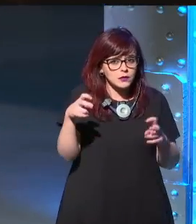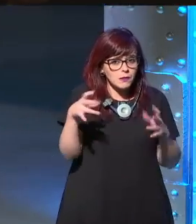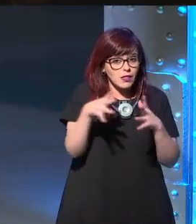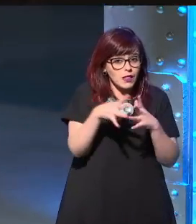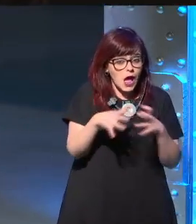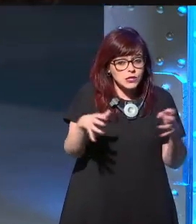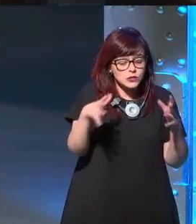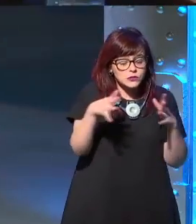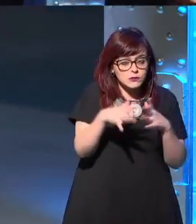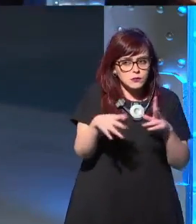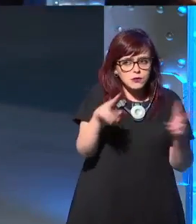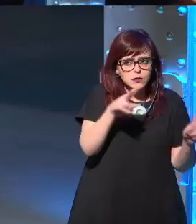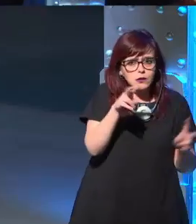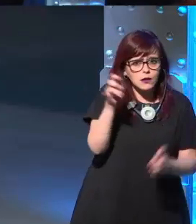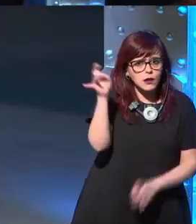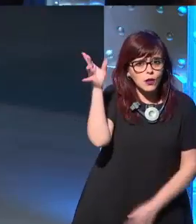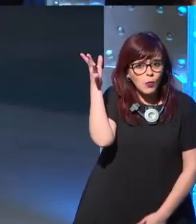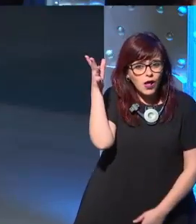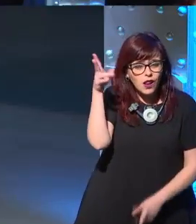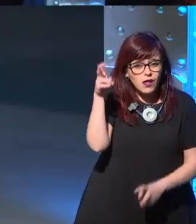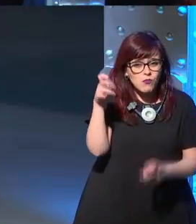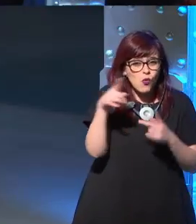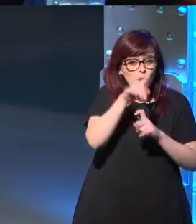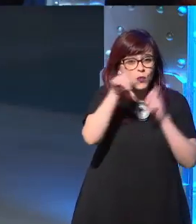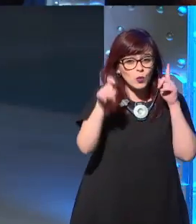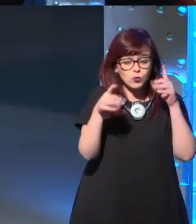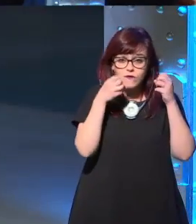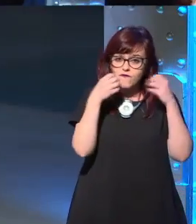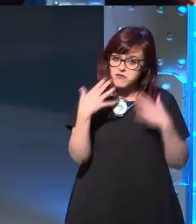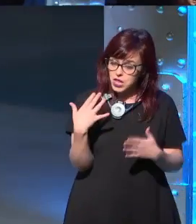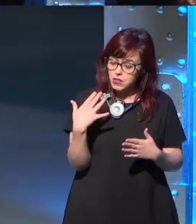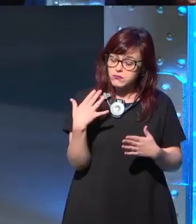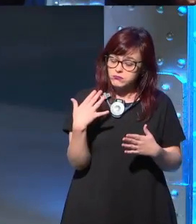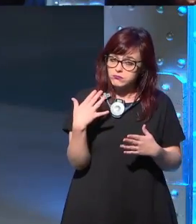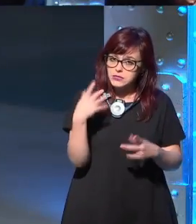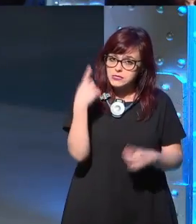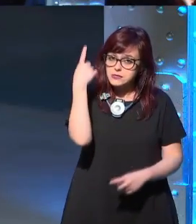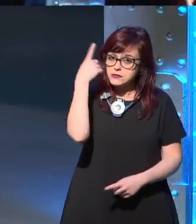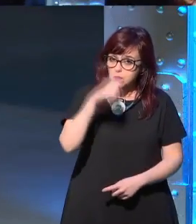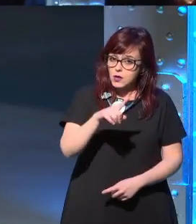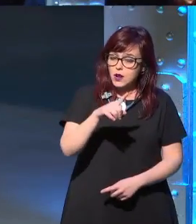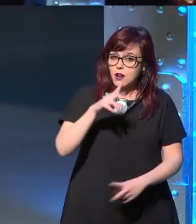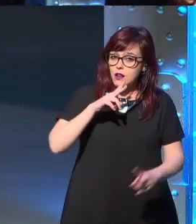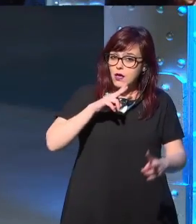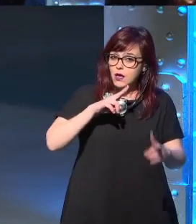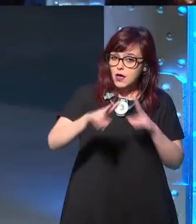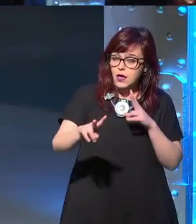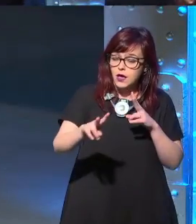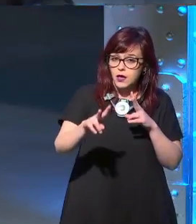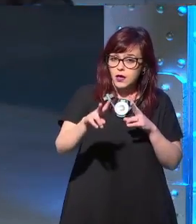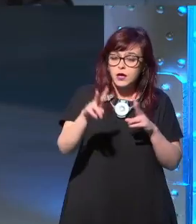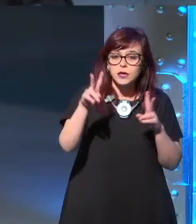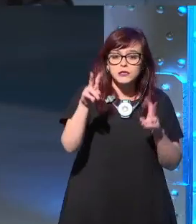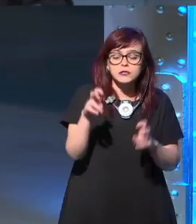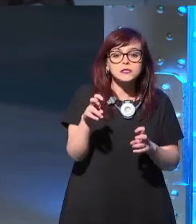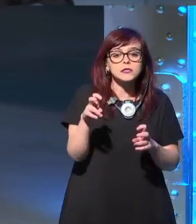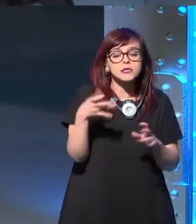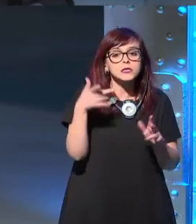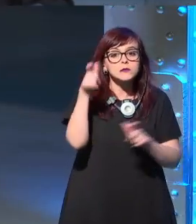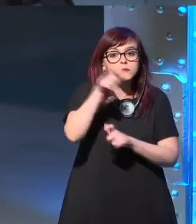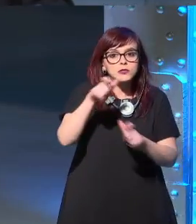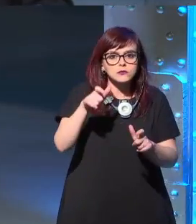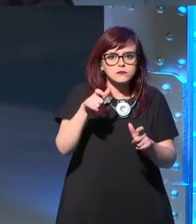that the people they write about are human. And they're not saints, they're not statues, they're actually real people.